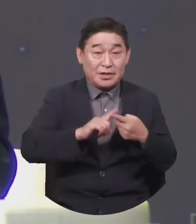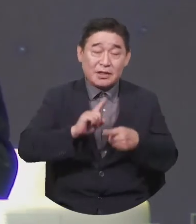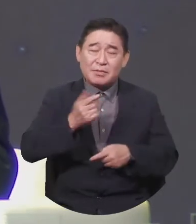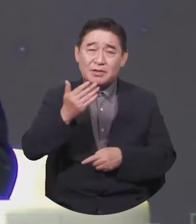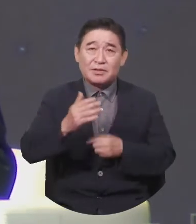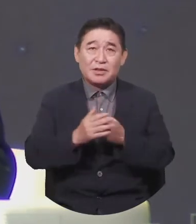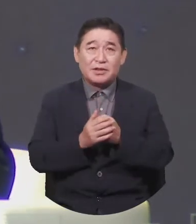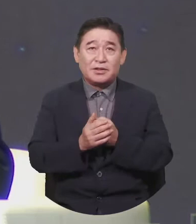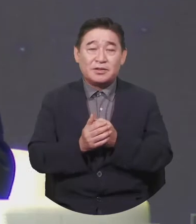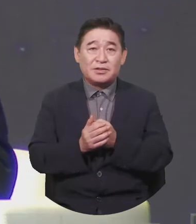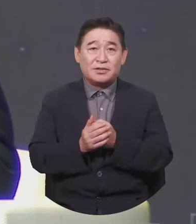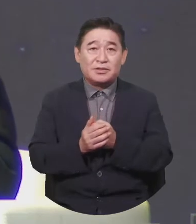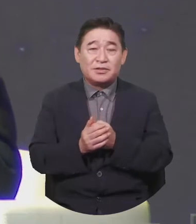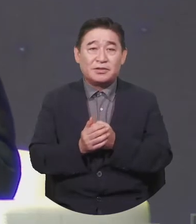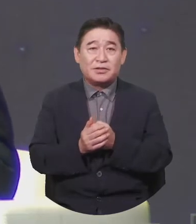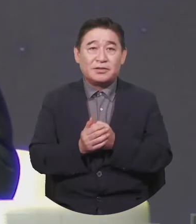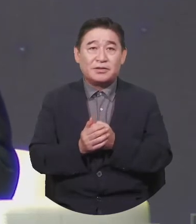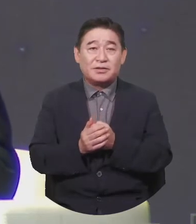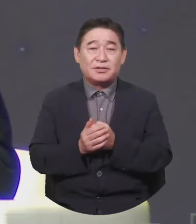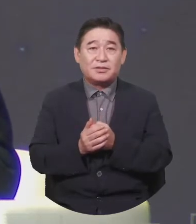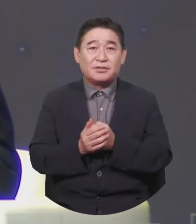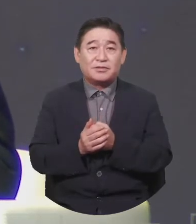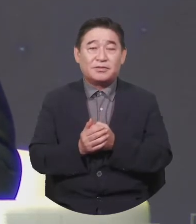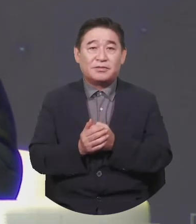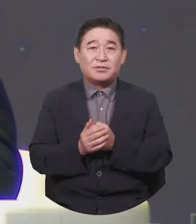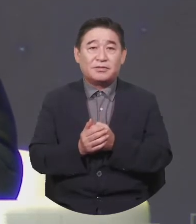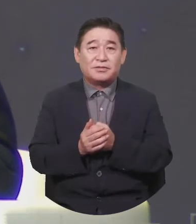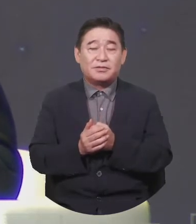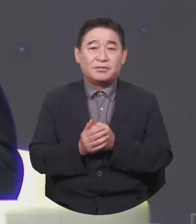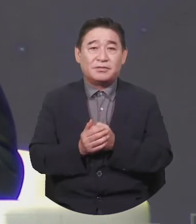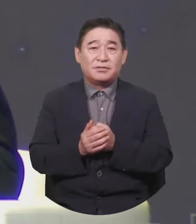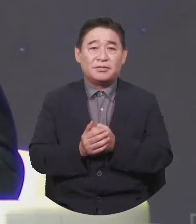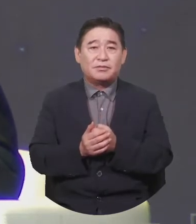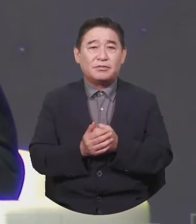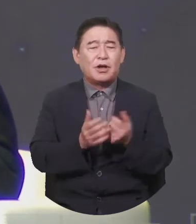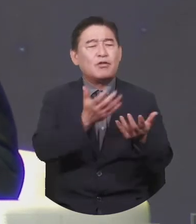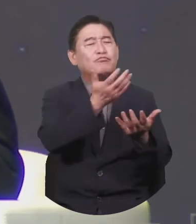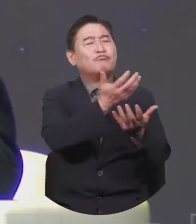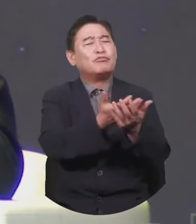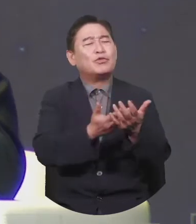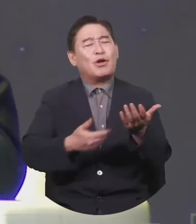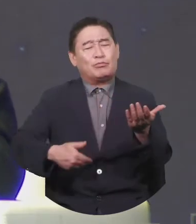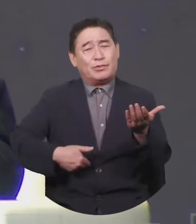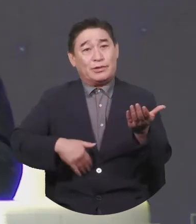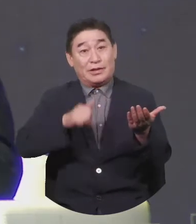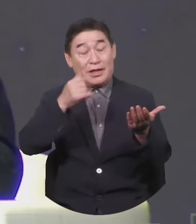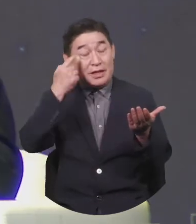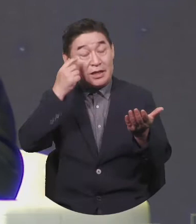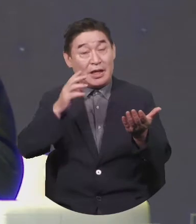it's important to have some documents such as the MOU and